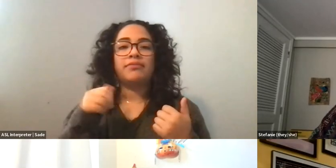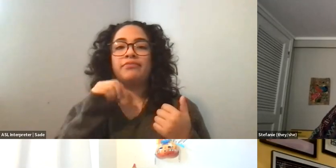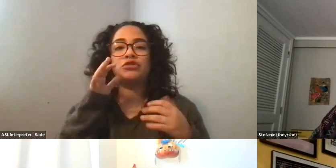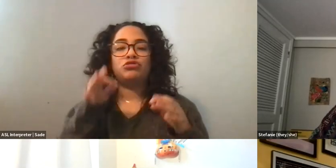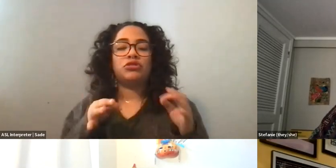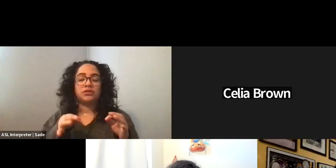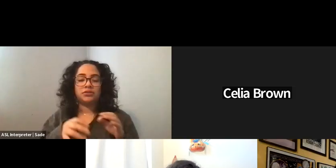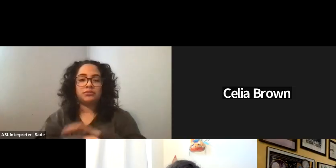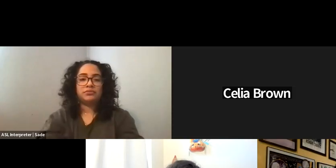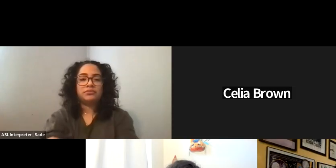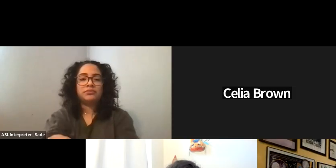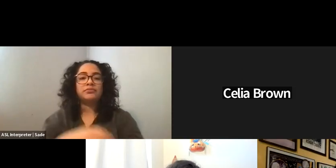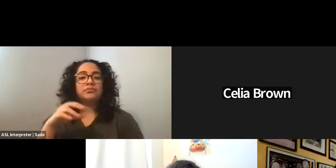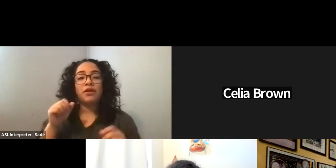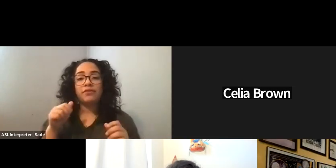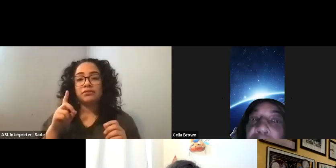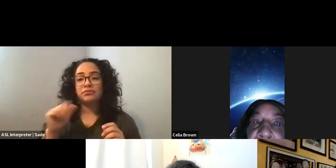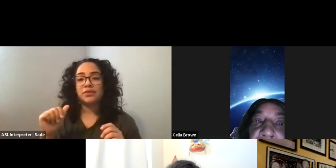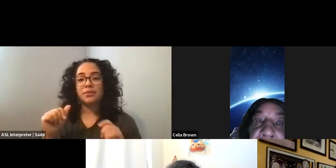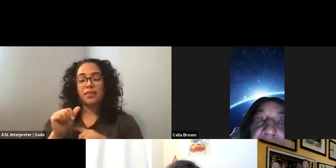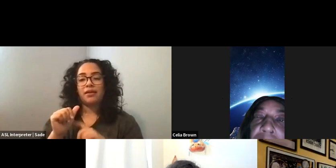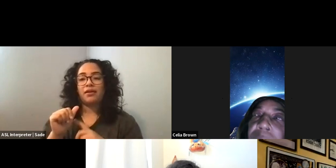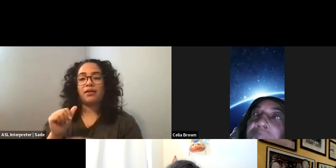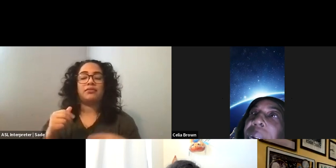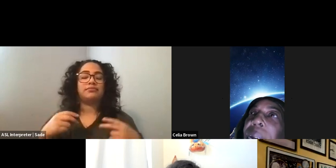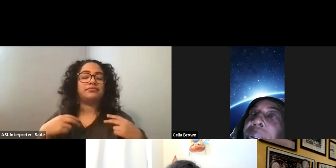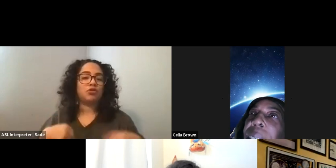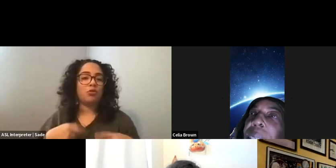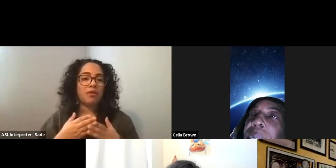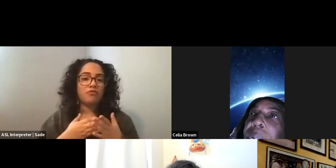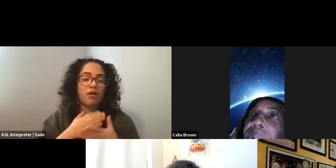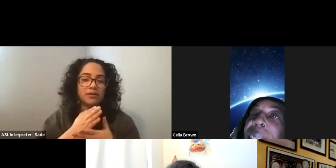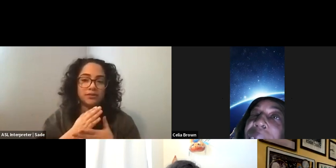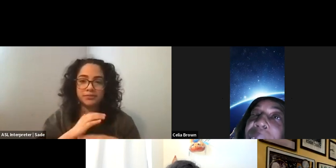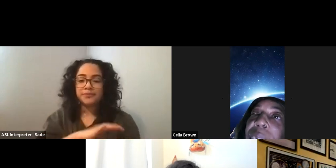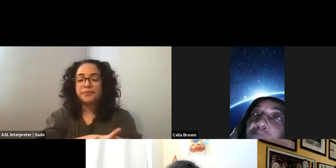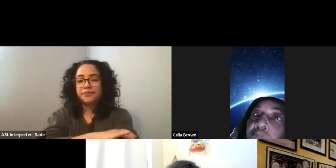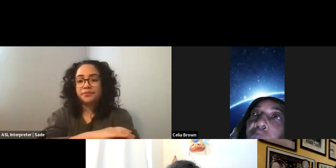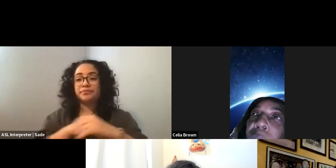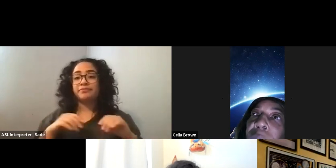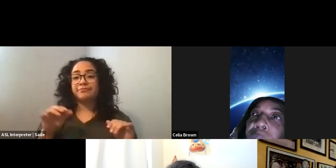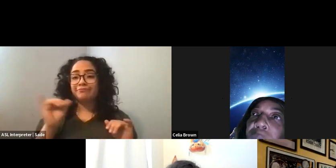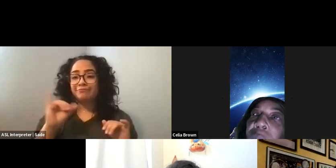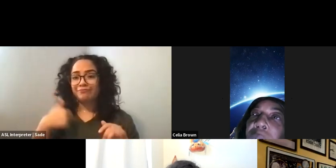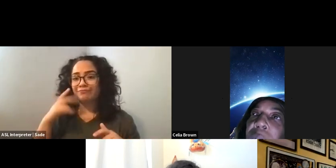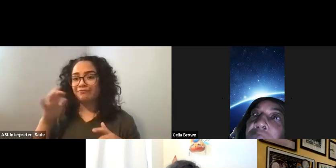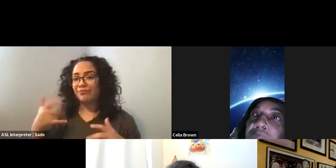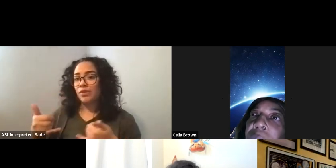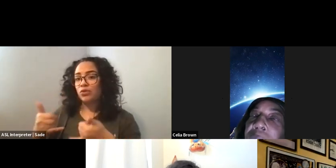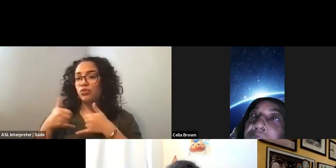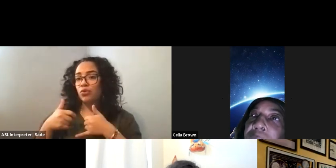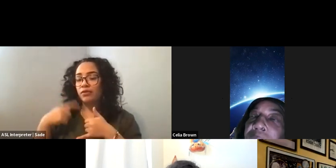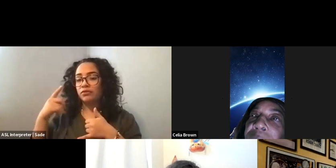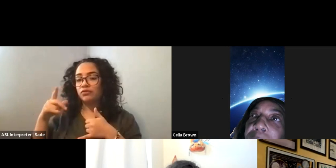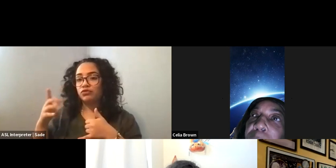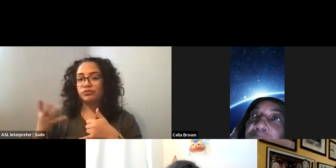of disability and human rights. And I did get an award for